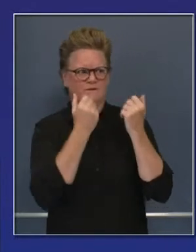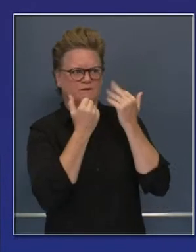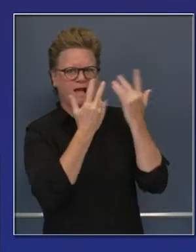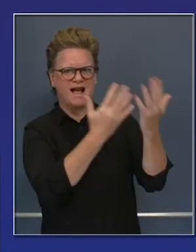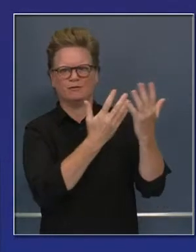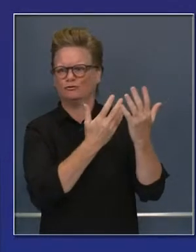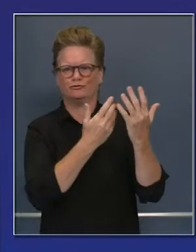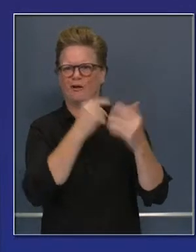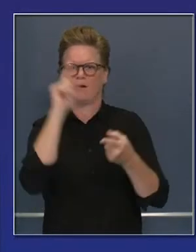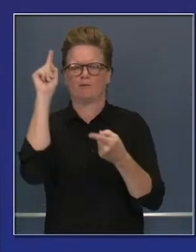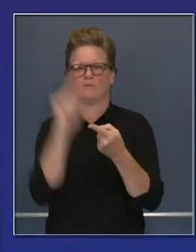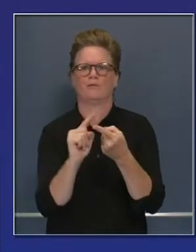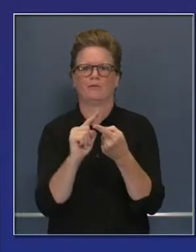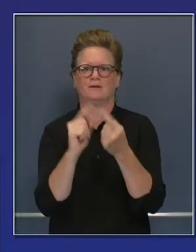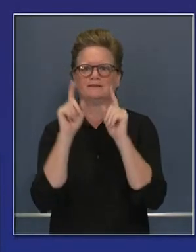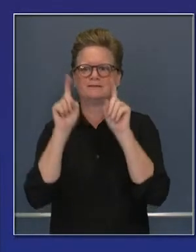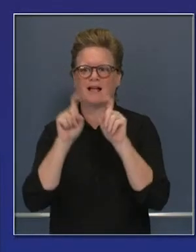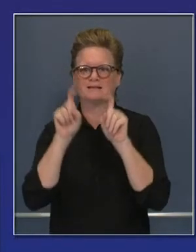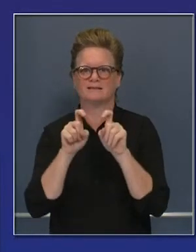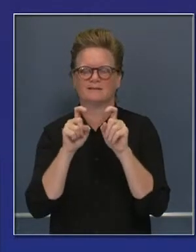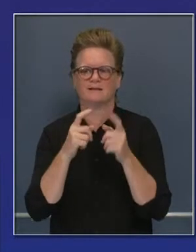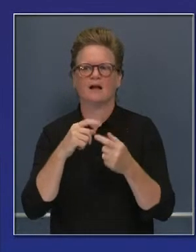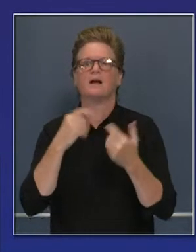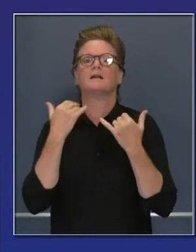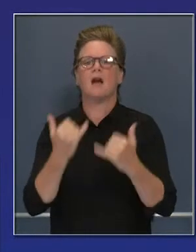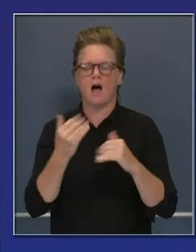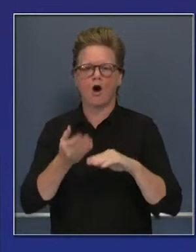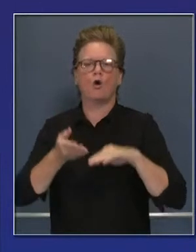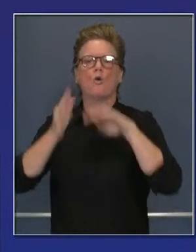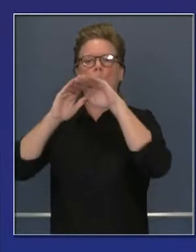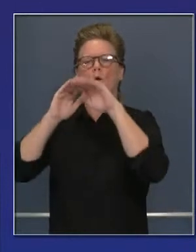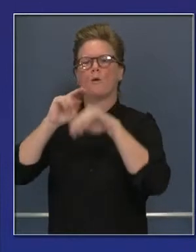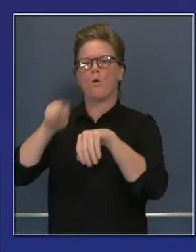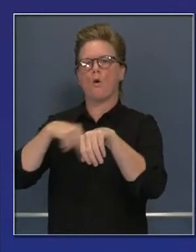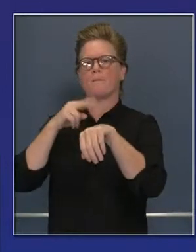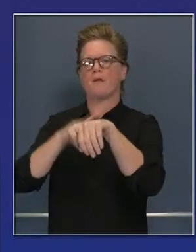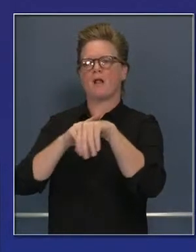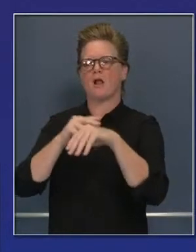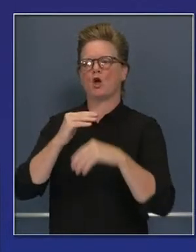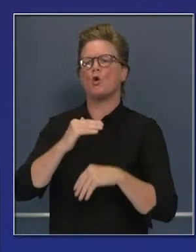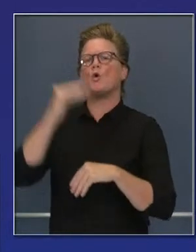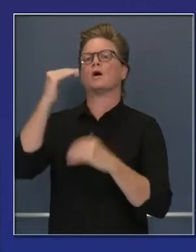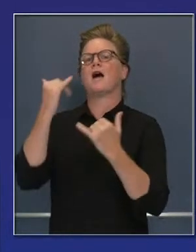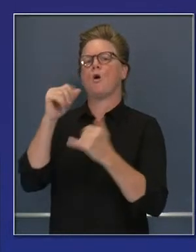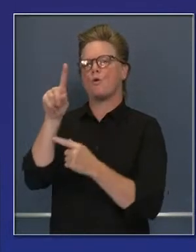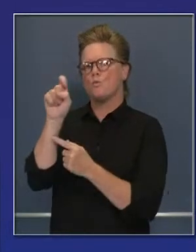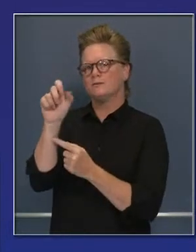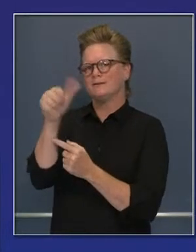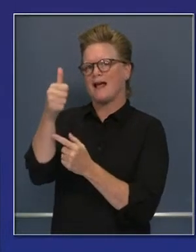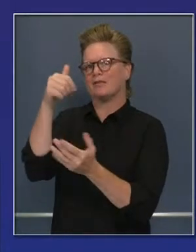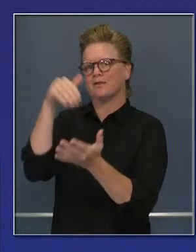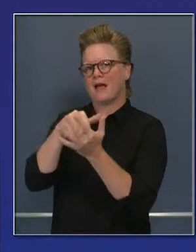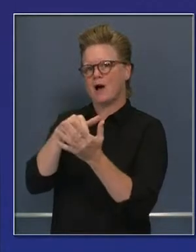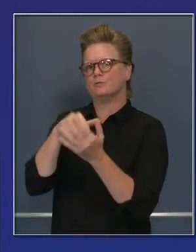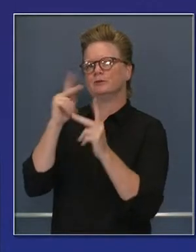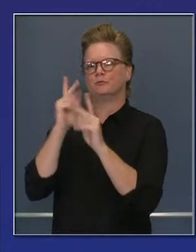larger fire complexes. We now are running over a 14-day period, 4.3%